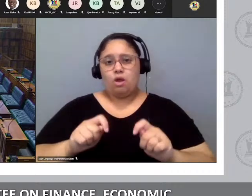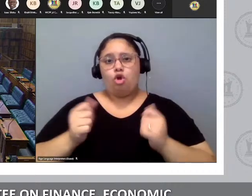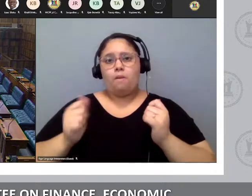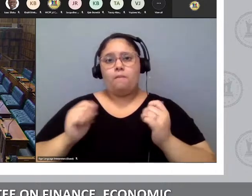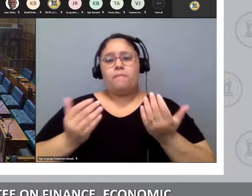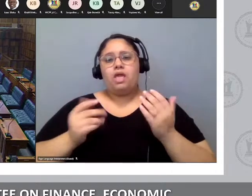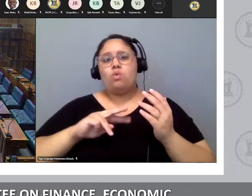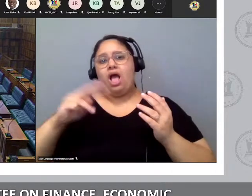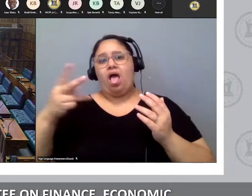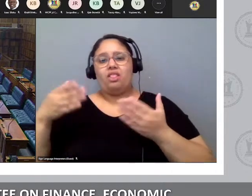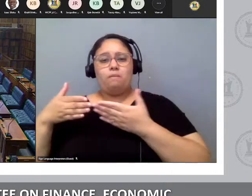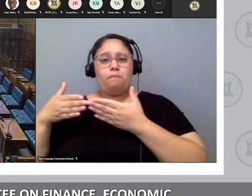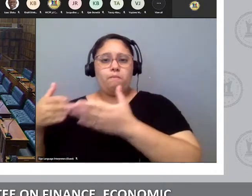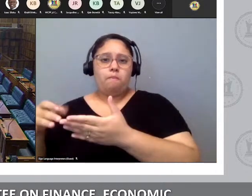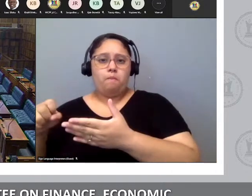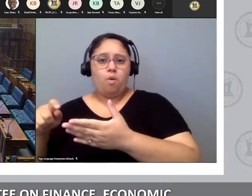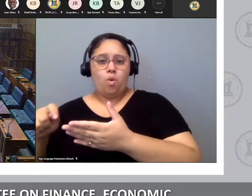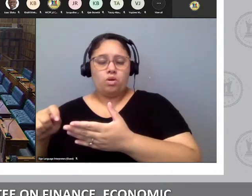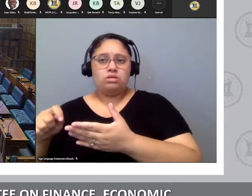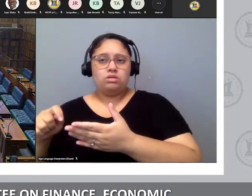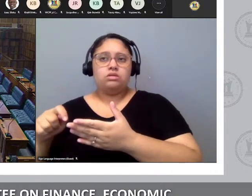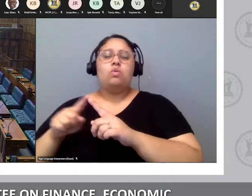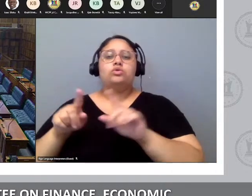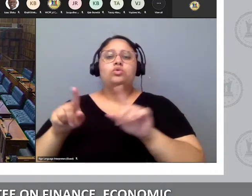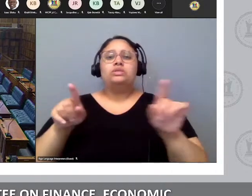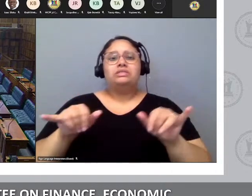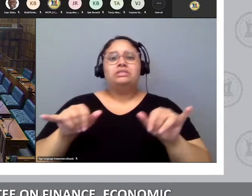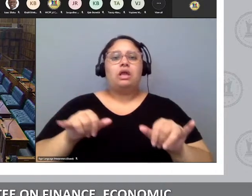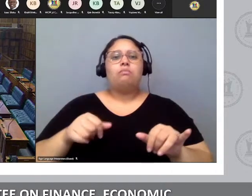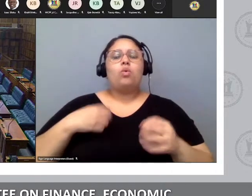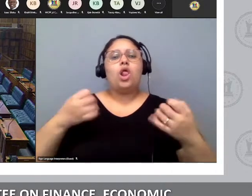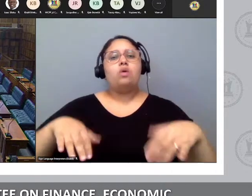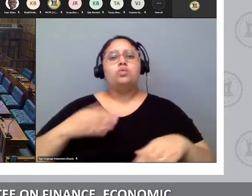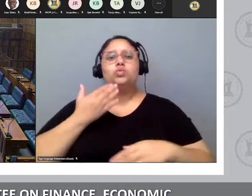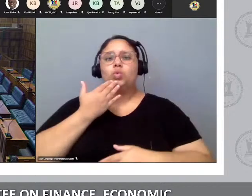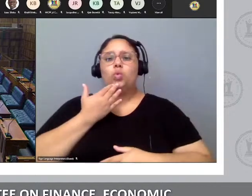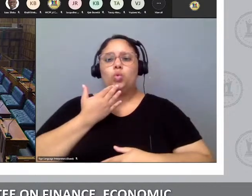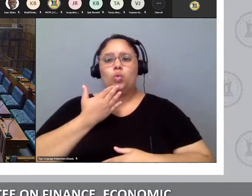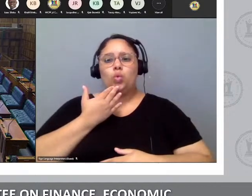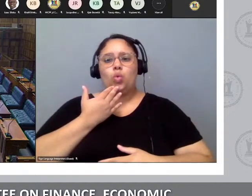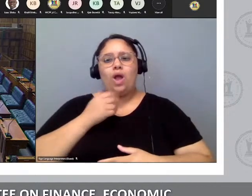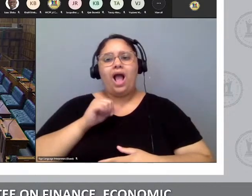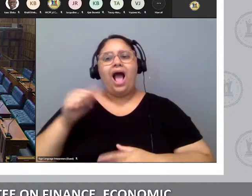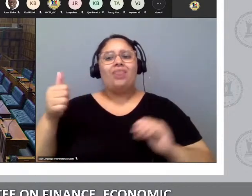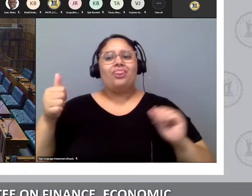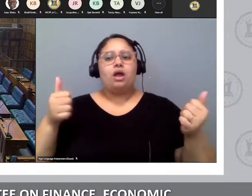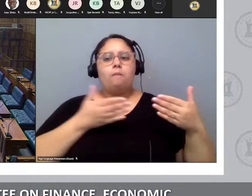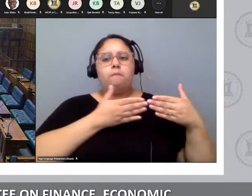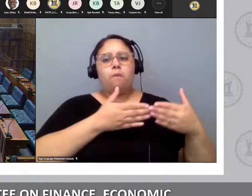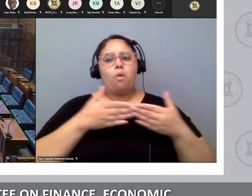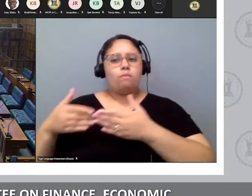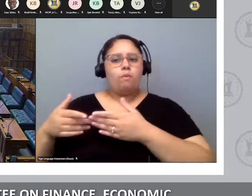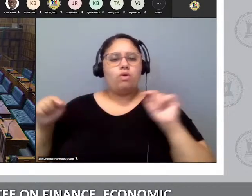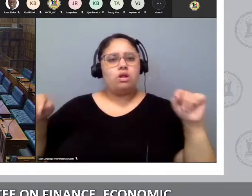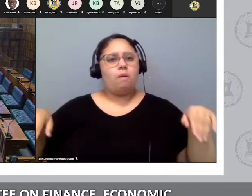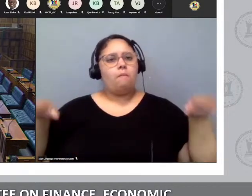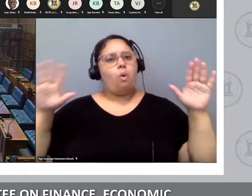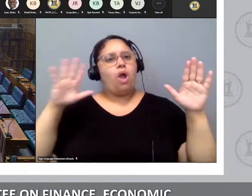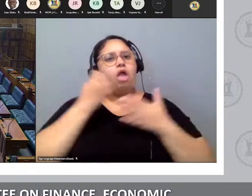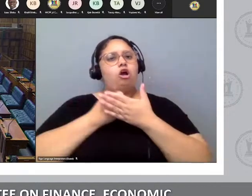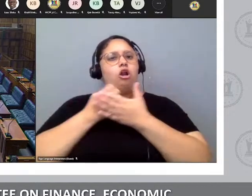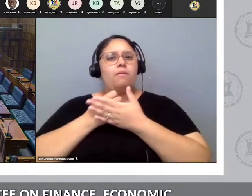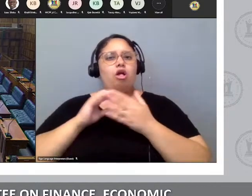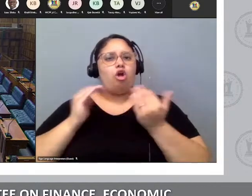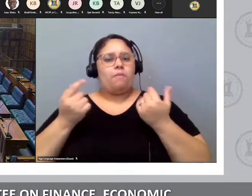other ports um and also similarly who are we losing out to who are these other ports that are seemingly more economical